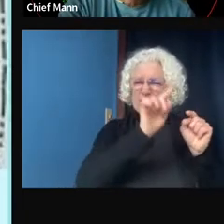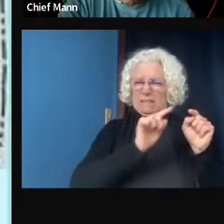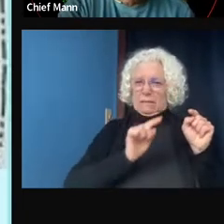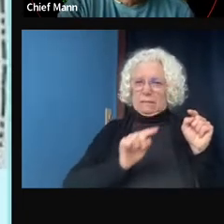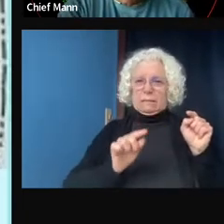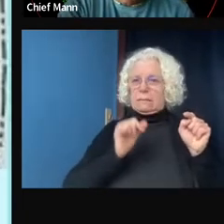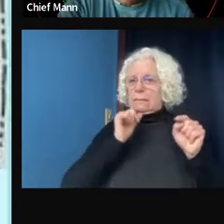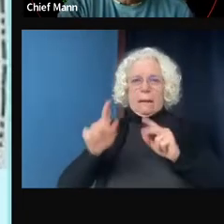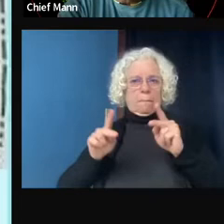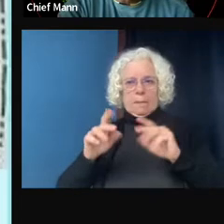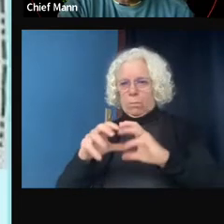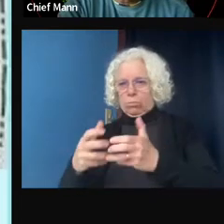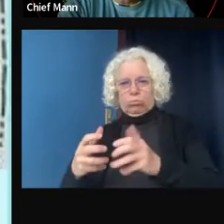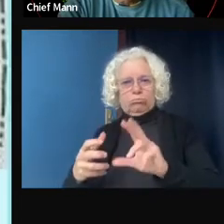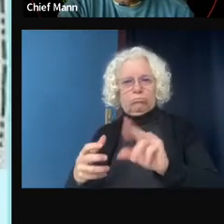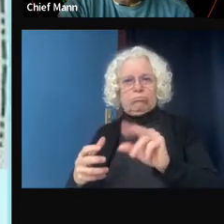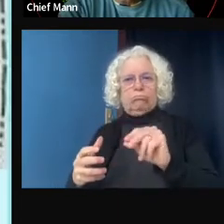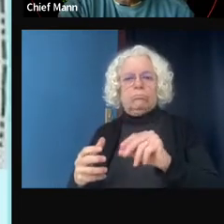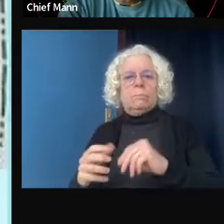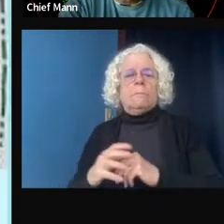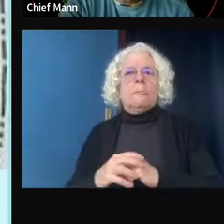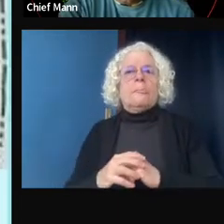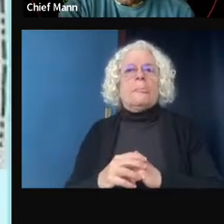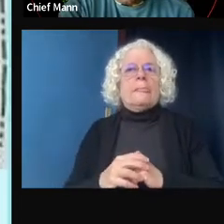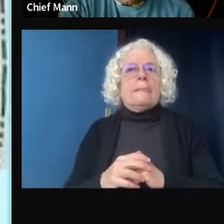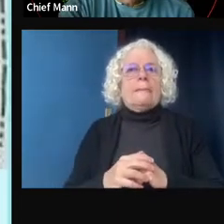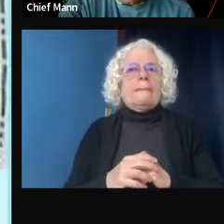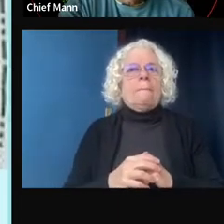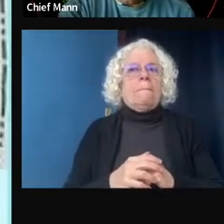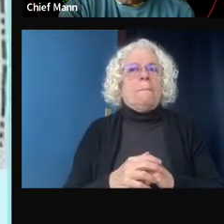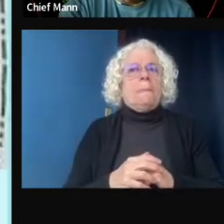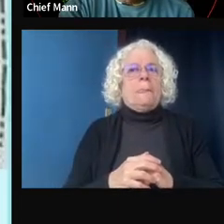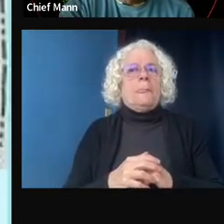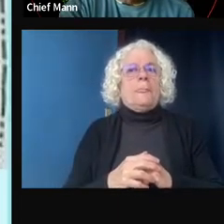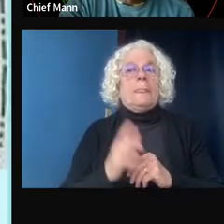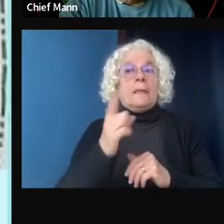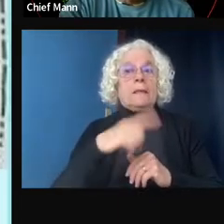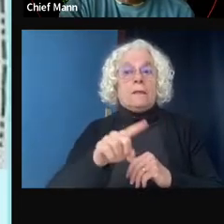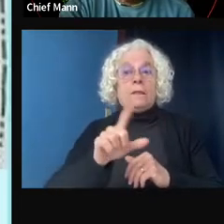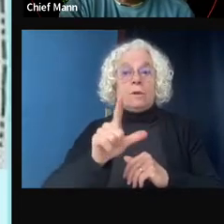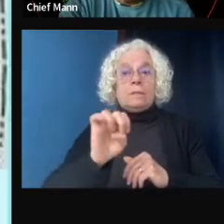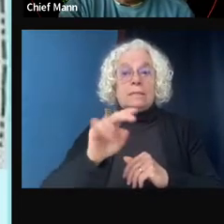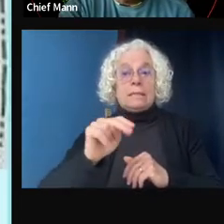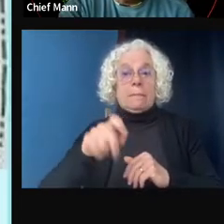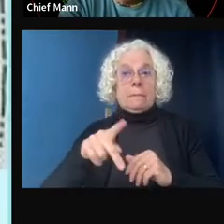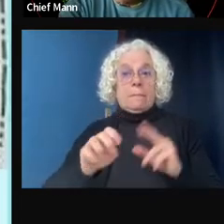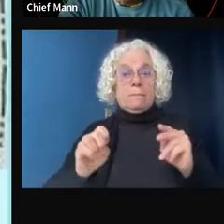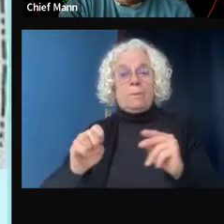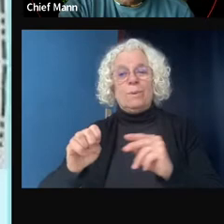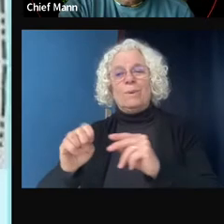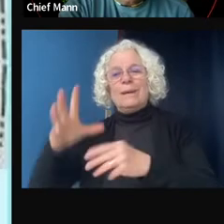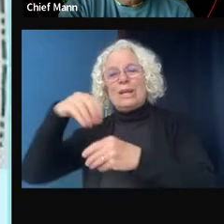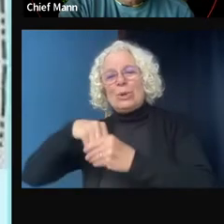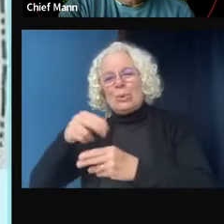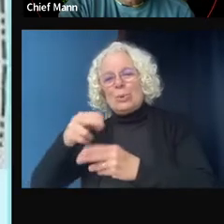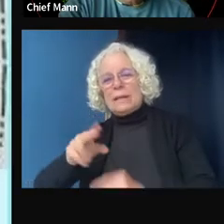as history has shown, those Lenape people who carry the name Delaware in their